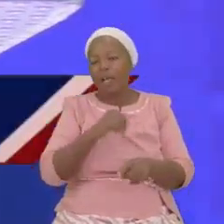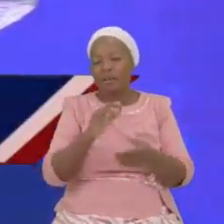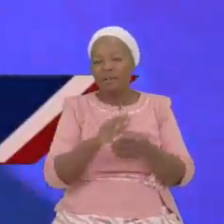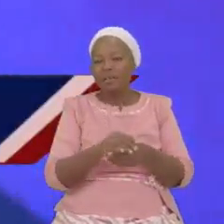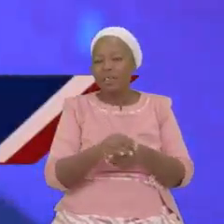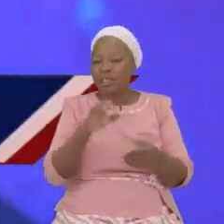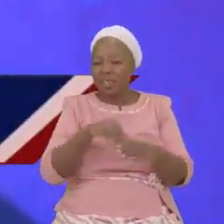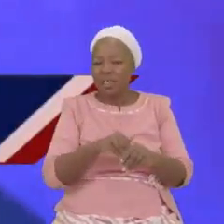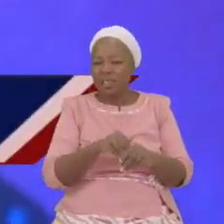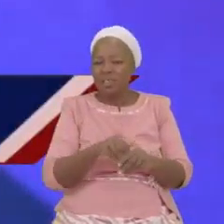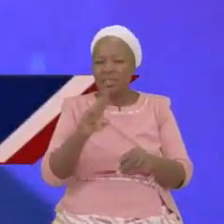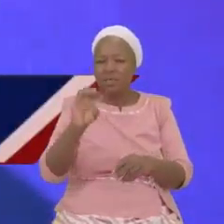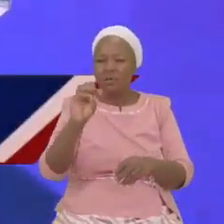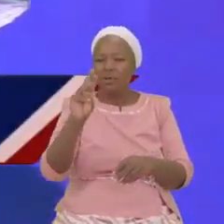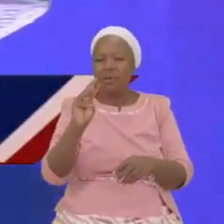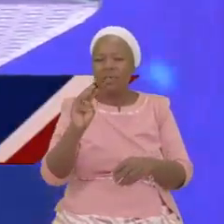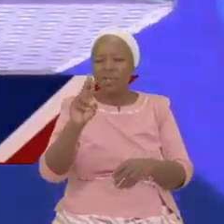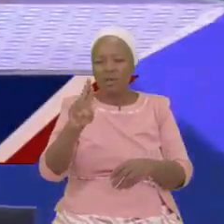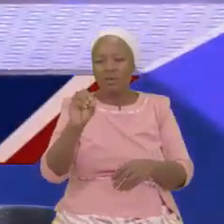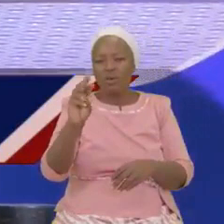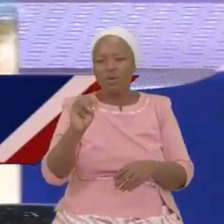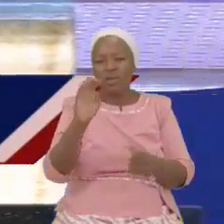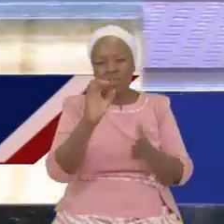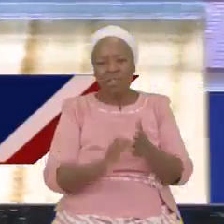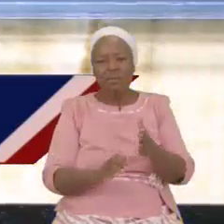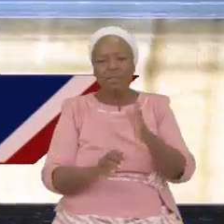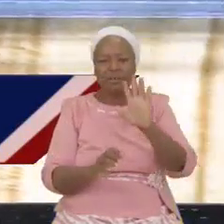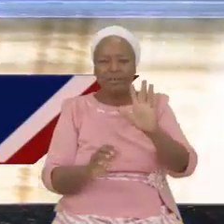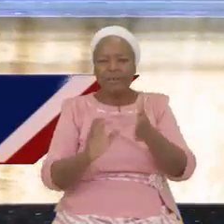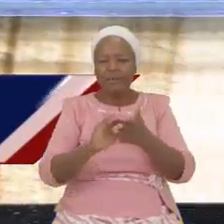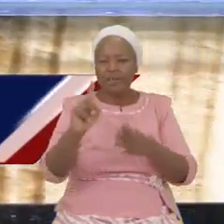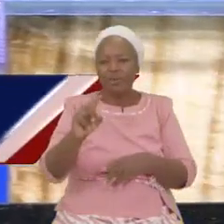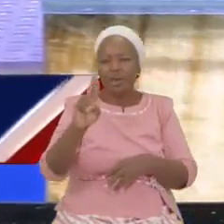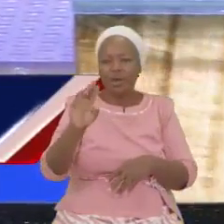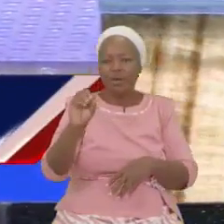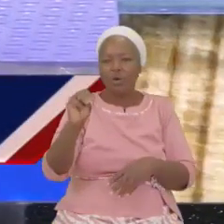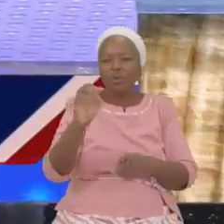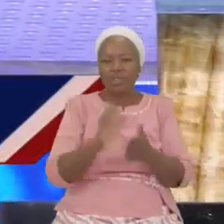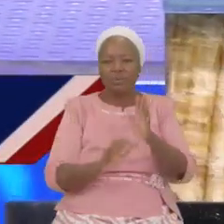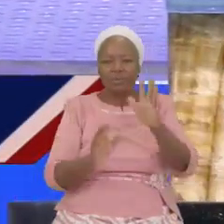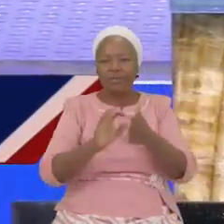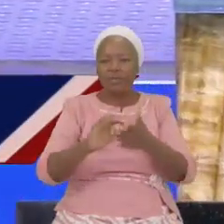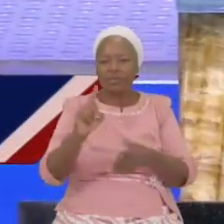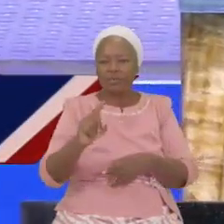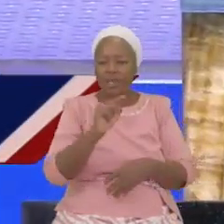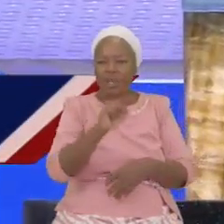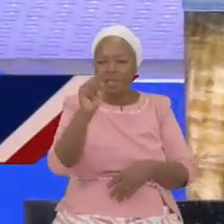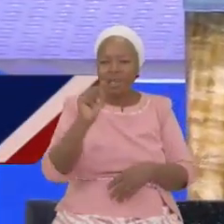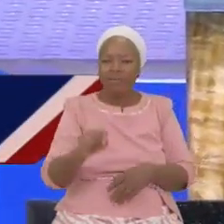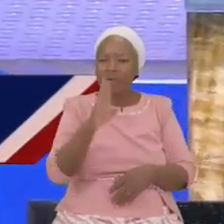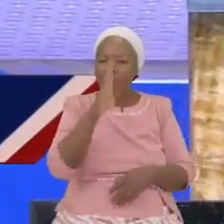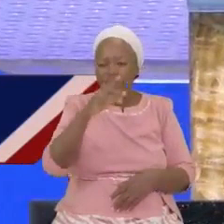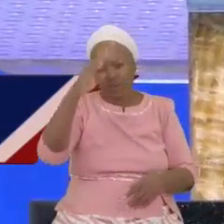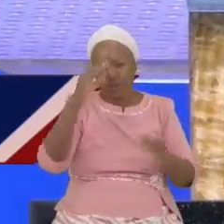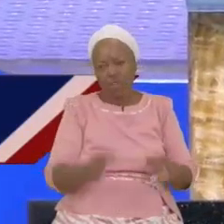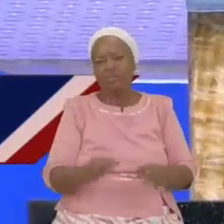reading from verse 1. Romans chapter 5, reading from verse 1. Therefore, being